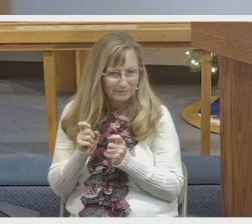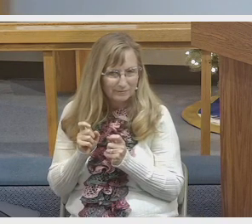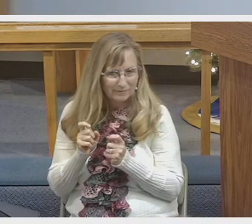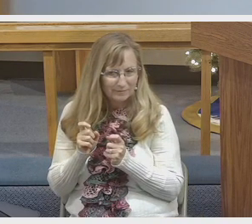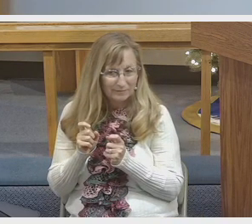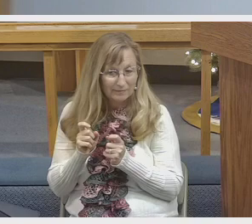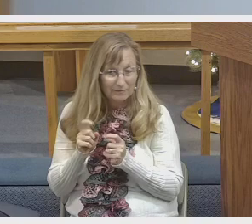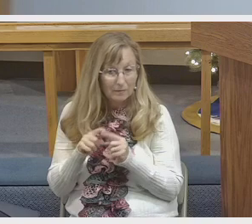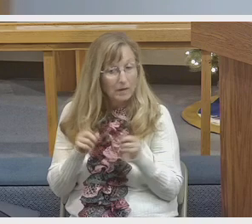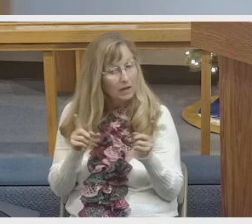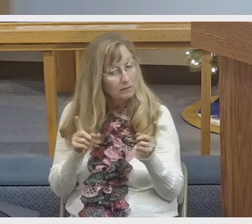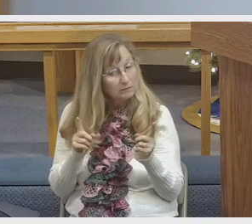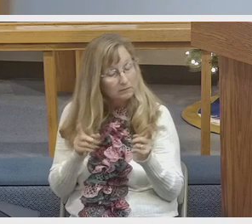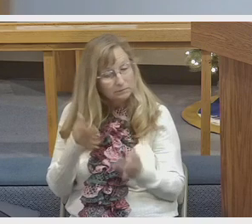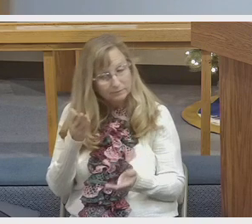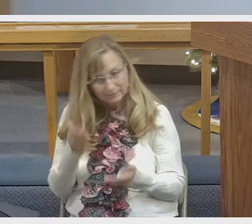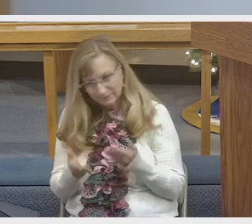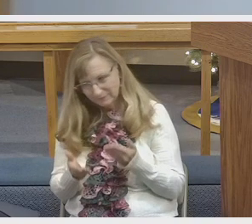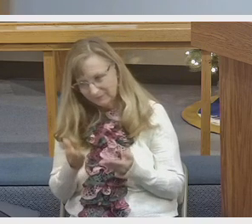But perhaps